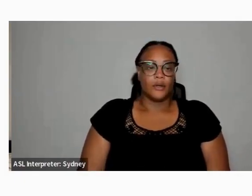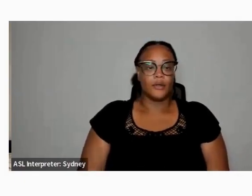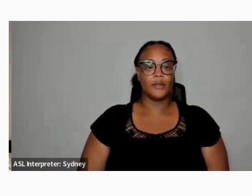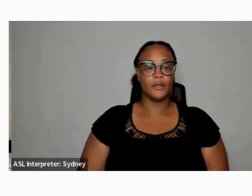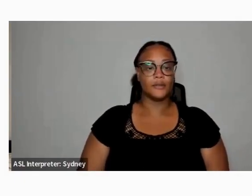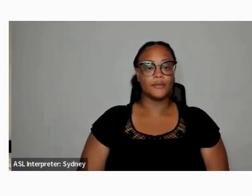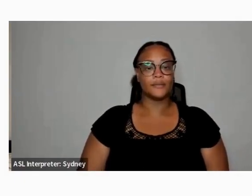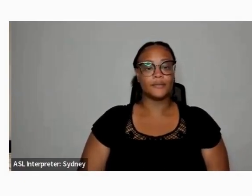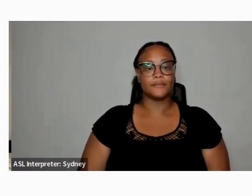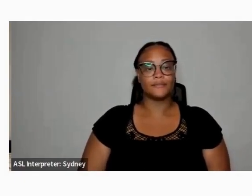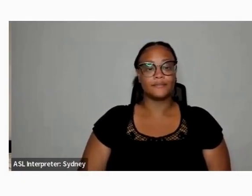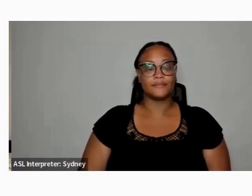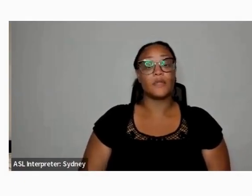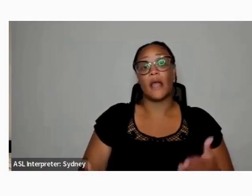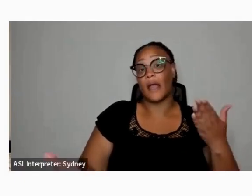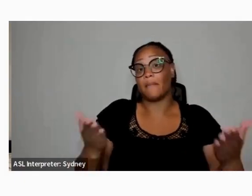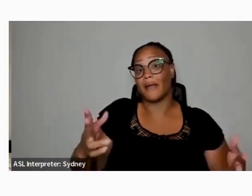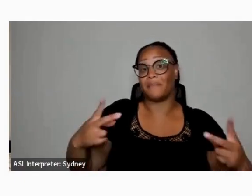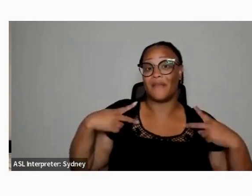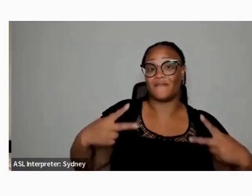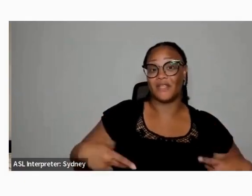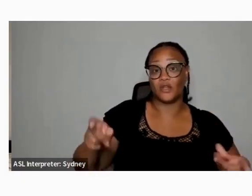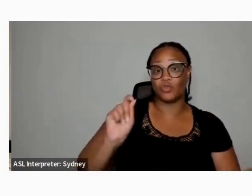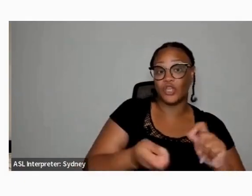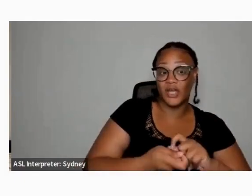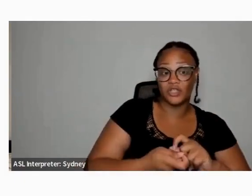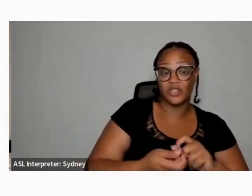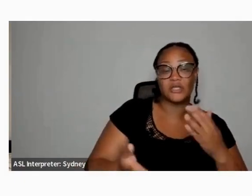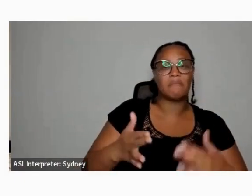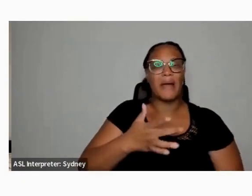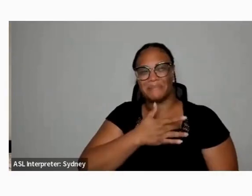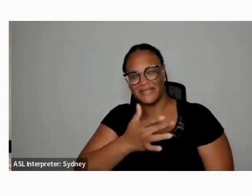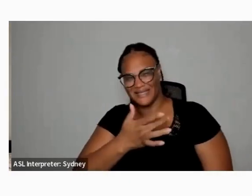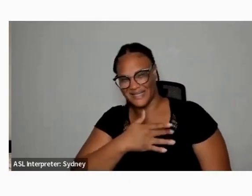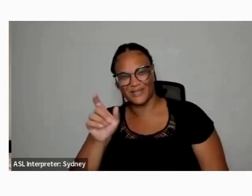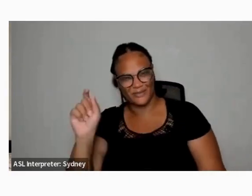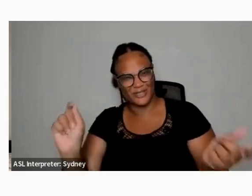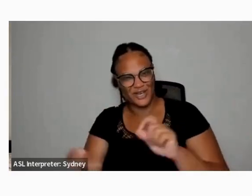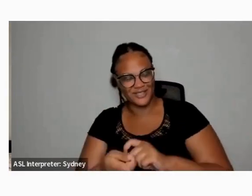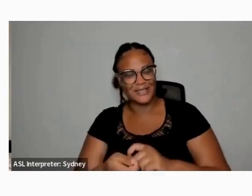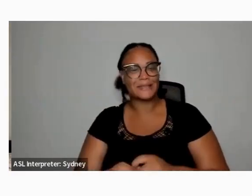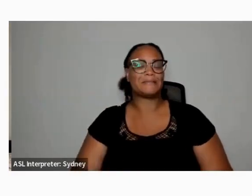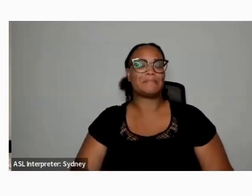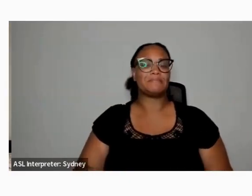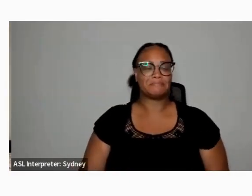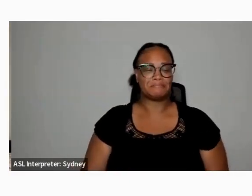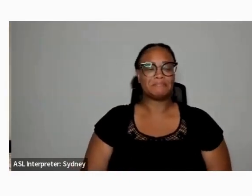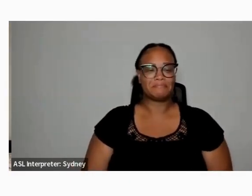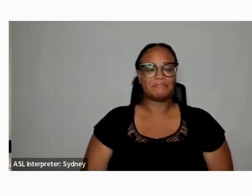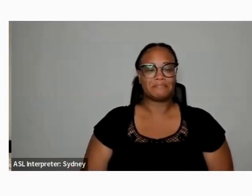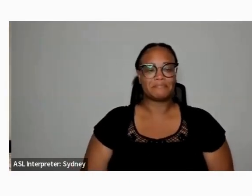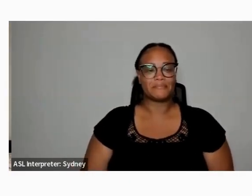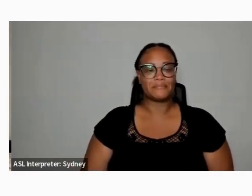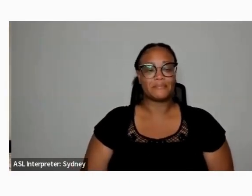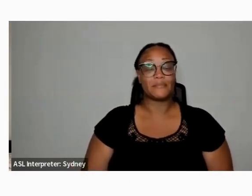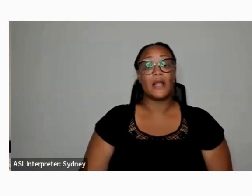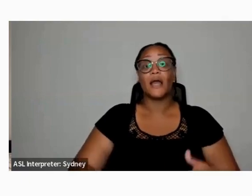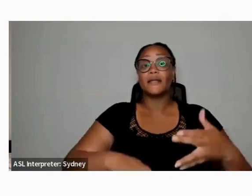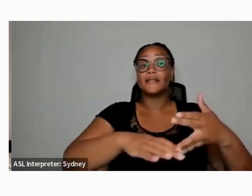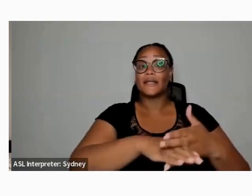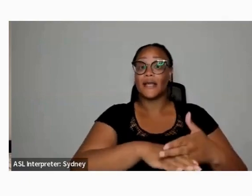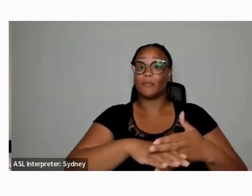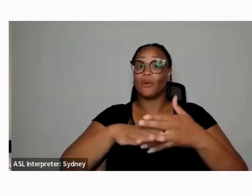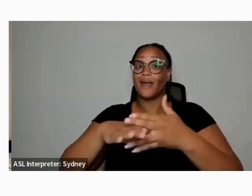physical components that you might have to make changes. Making sure you're taking breaks, promoting interactions, but also as a parent,